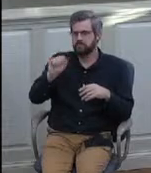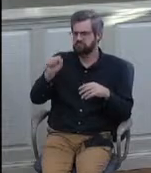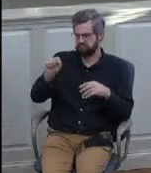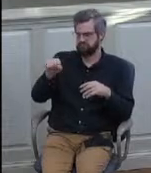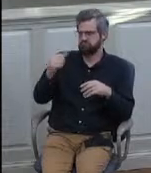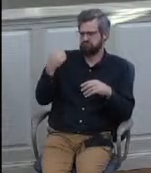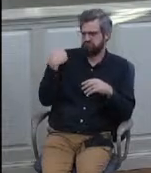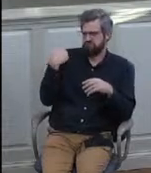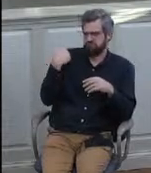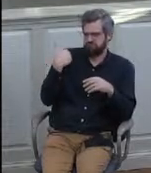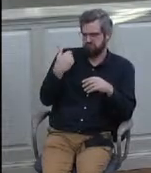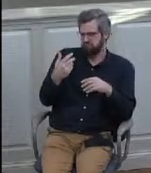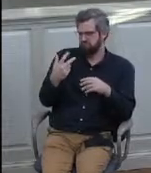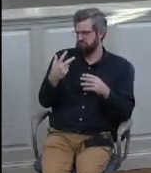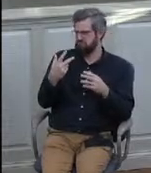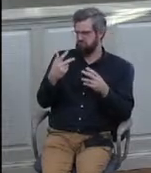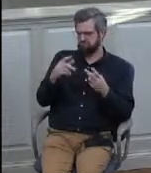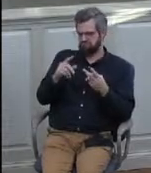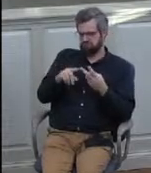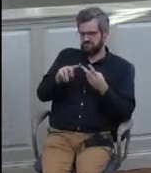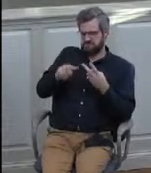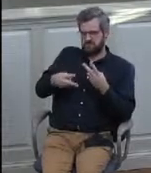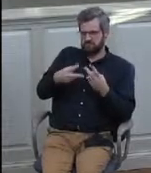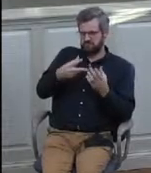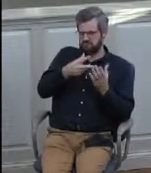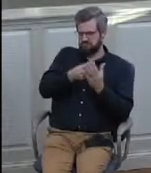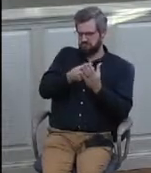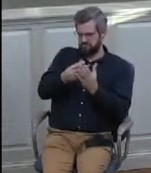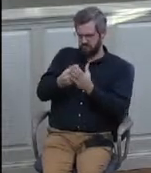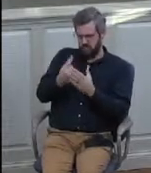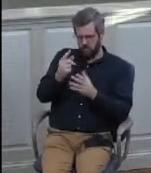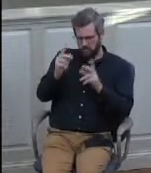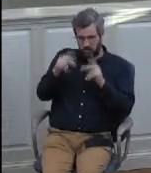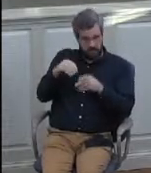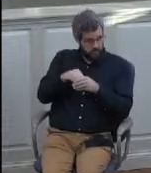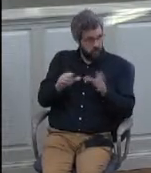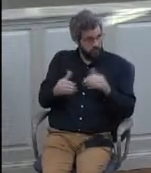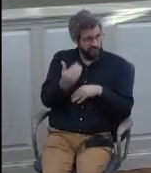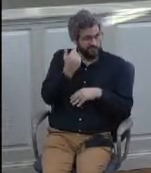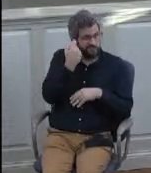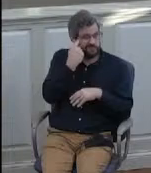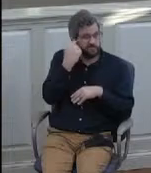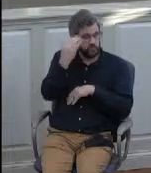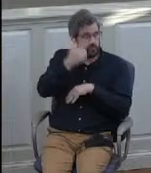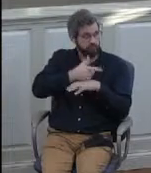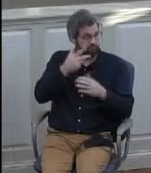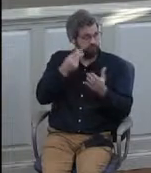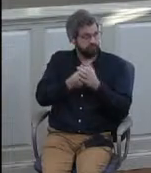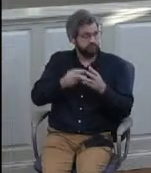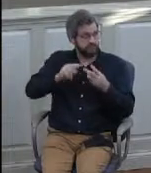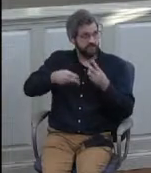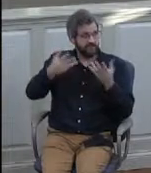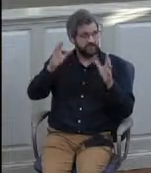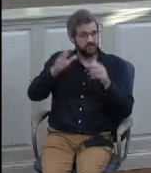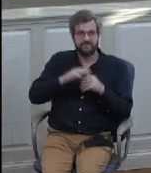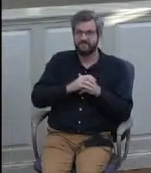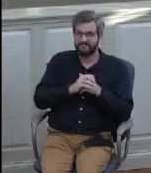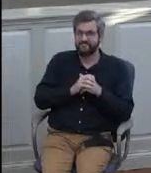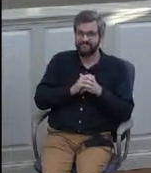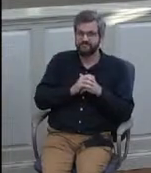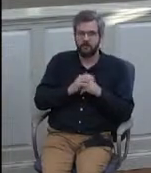last couple of seconds, I think one of the people in the room got a second today. Oh, okay. Okay, yeah.